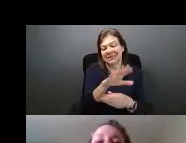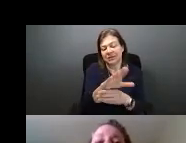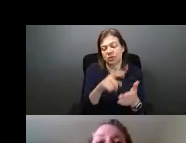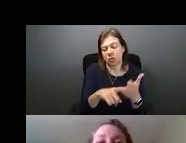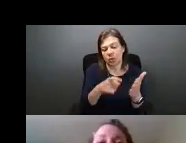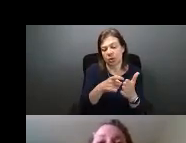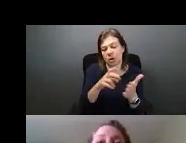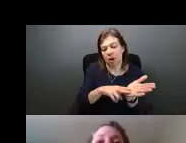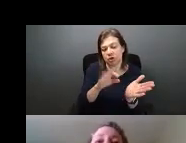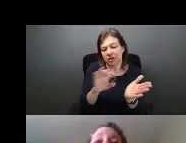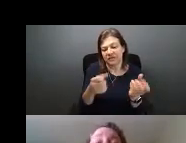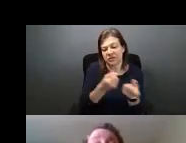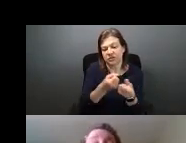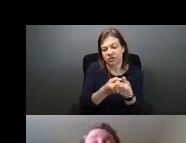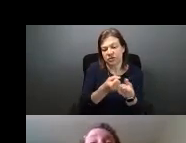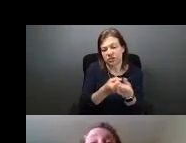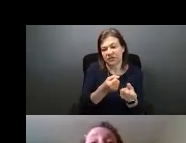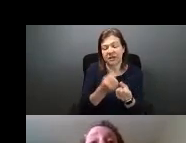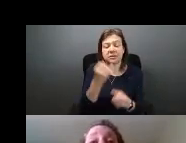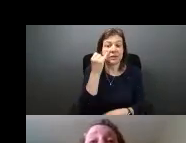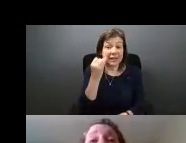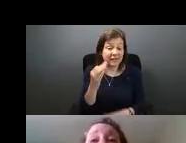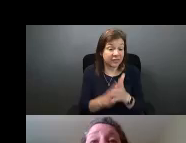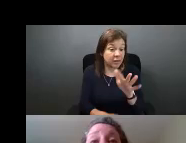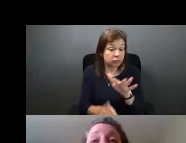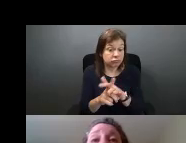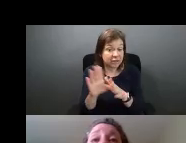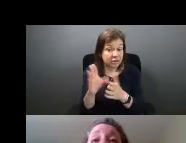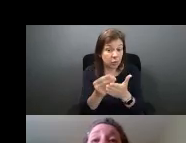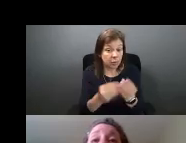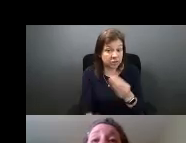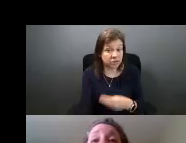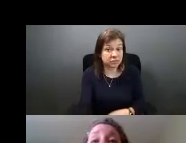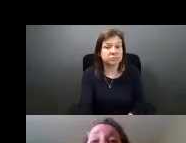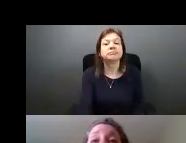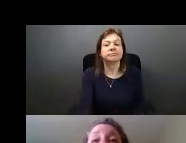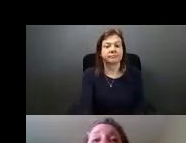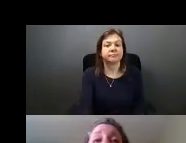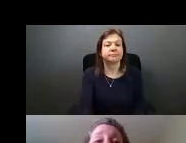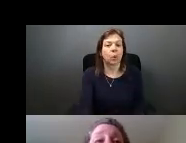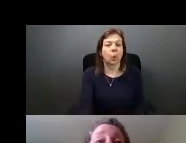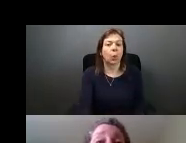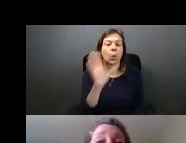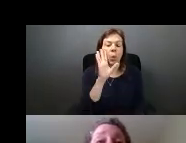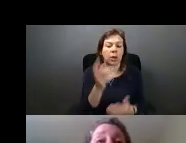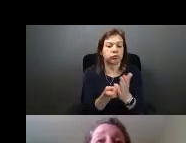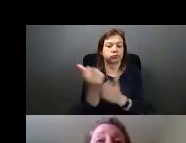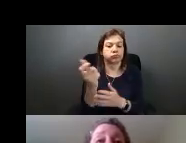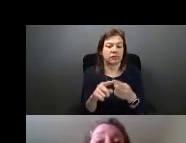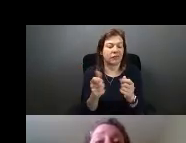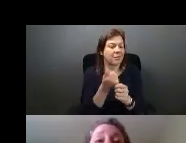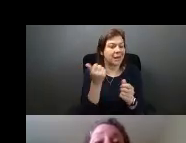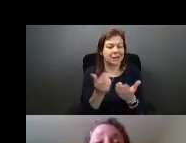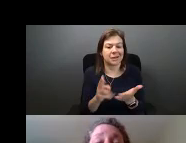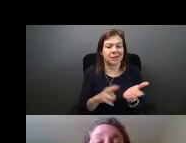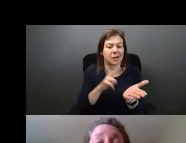fee justification. If they appear in your budget, they will be removed from any contract offer